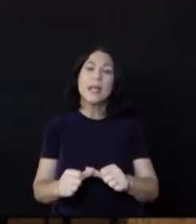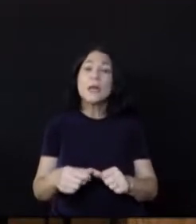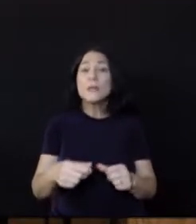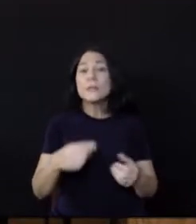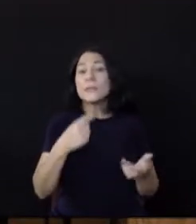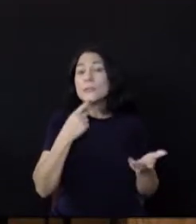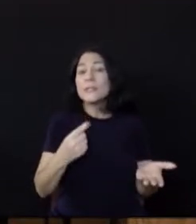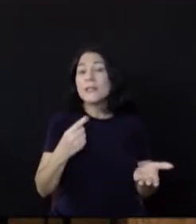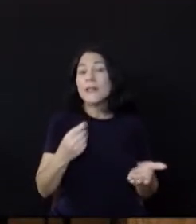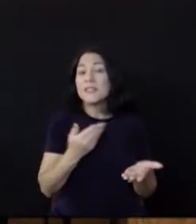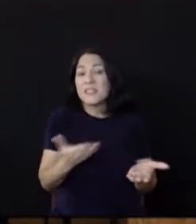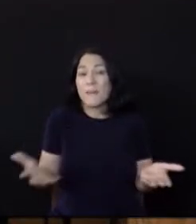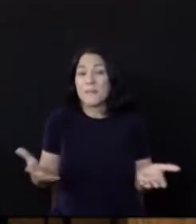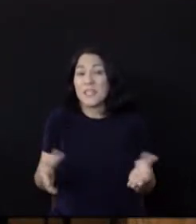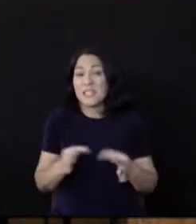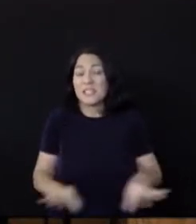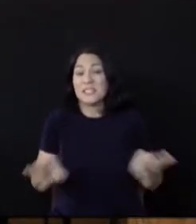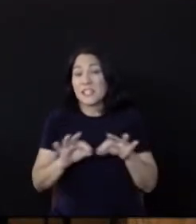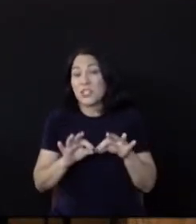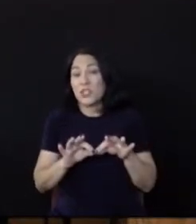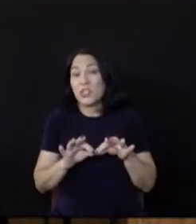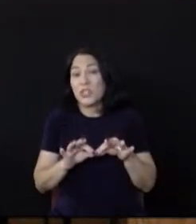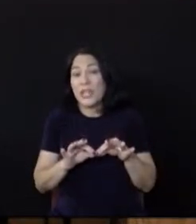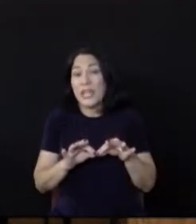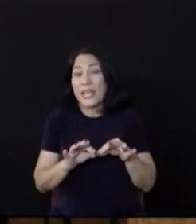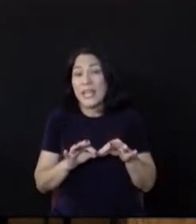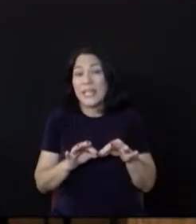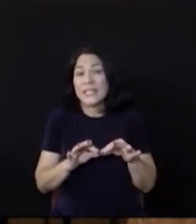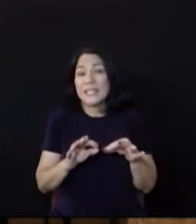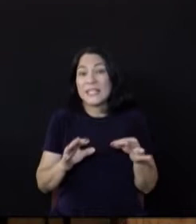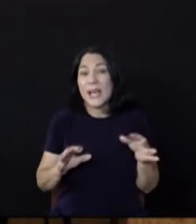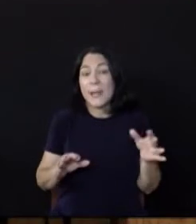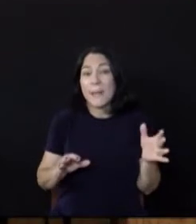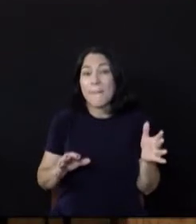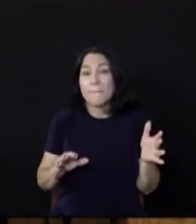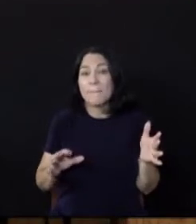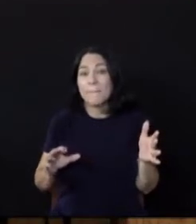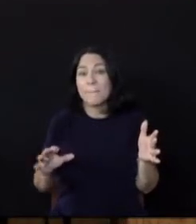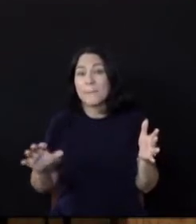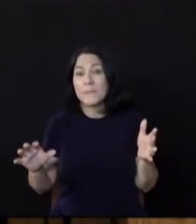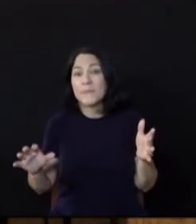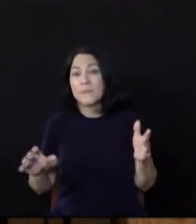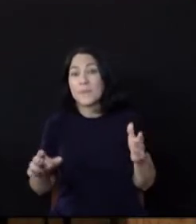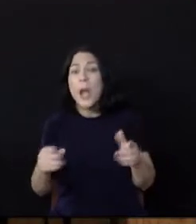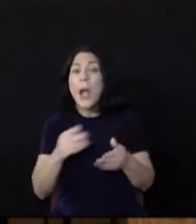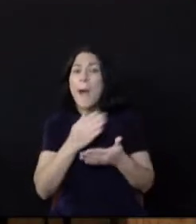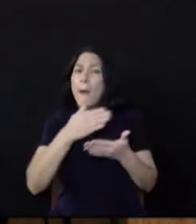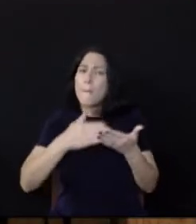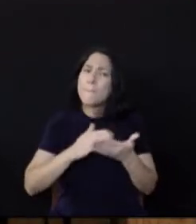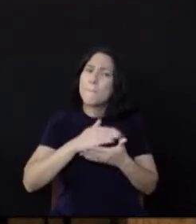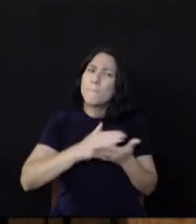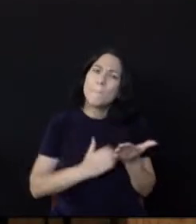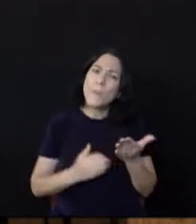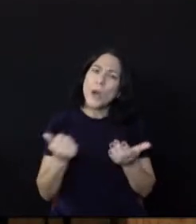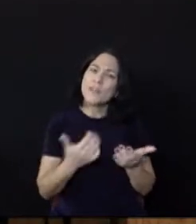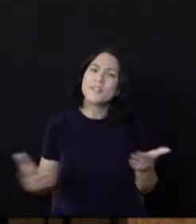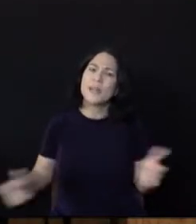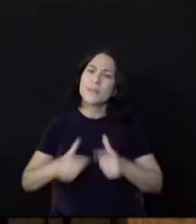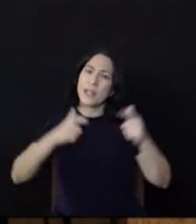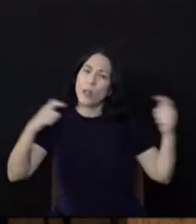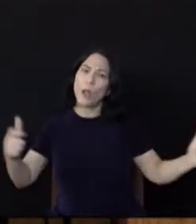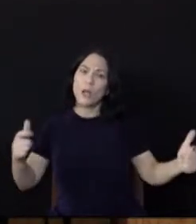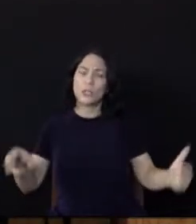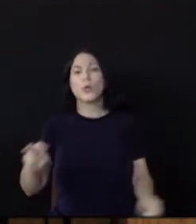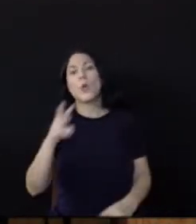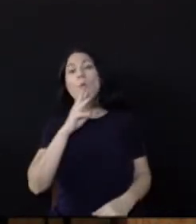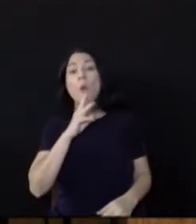something is essential is to say it forms the very essence of something greater, something larger than itself. So water, for